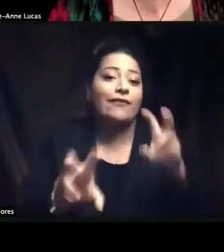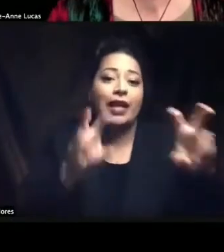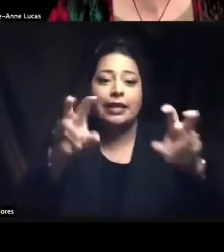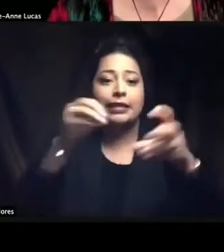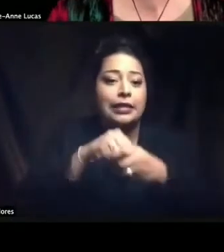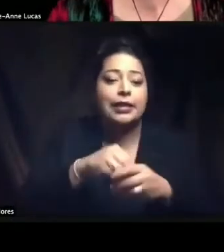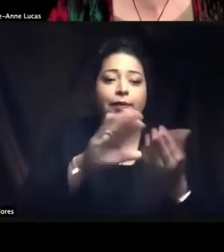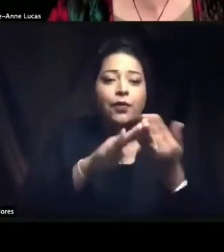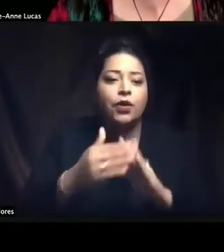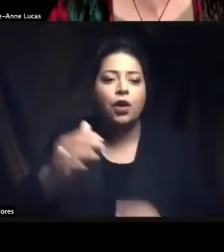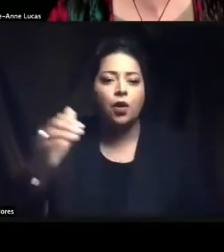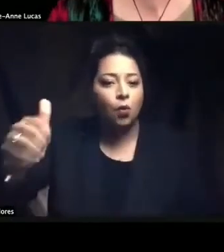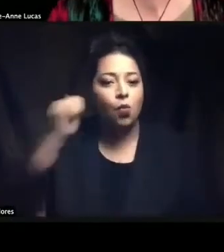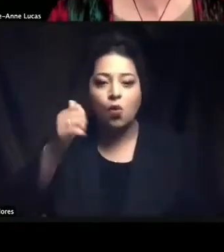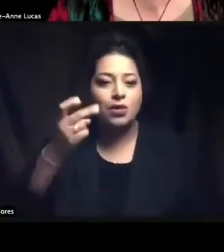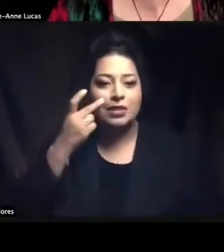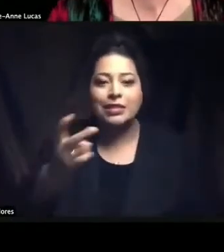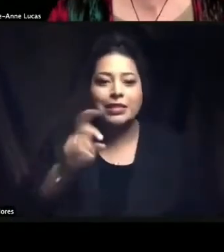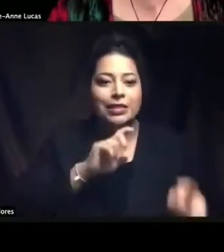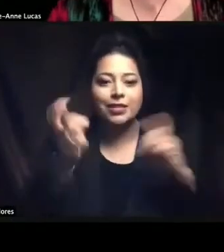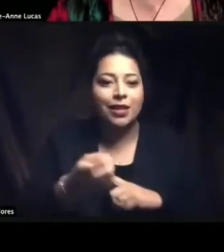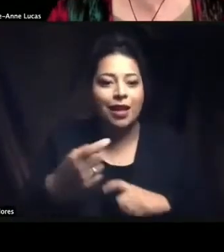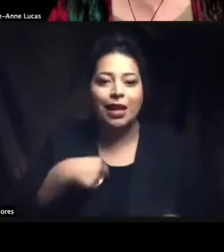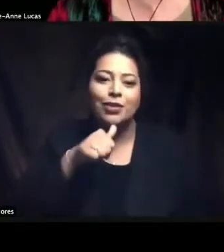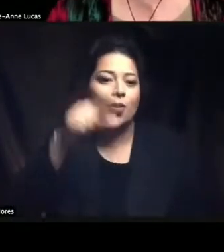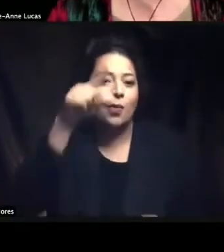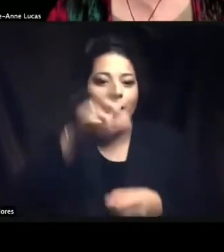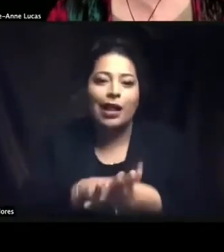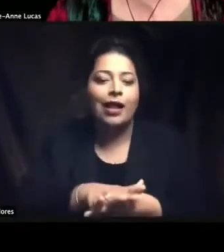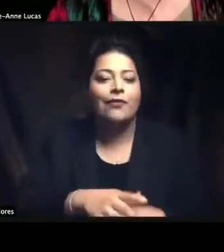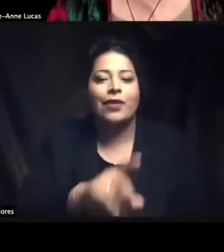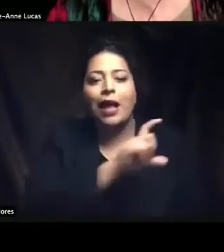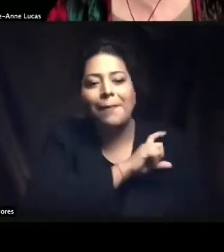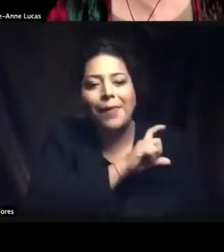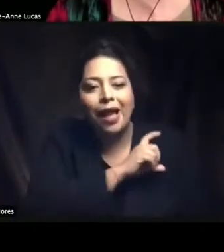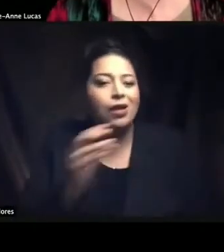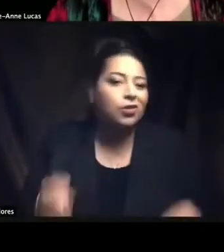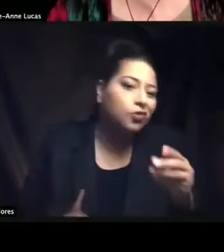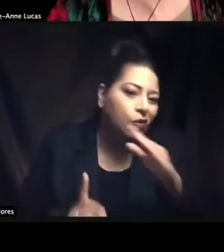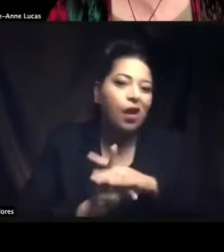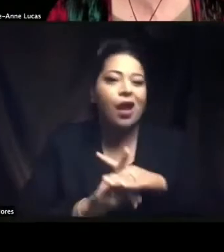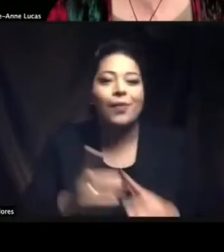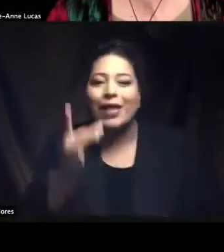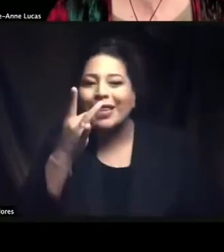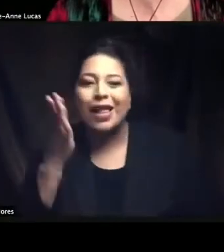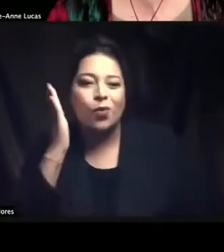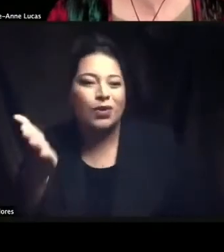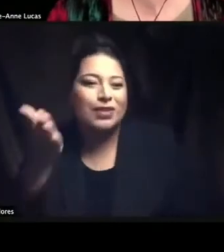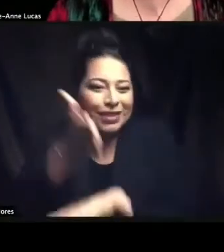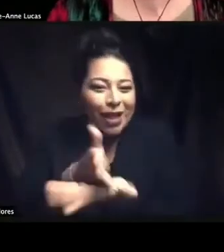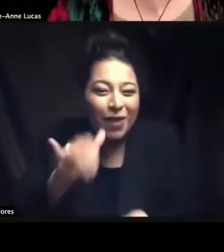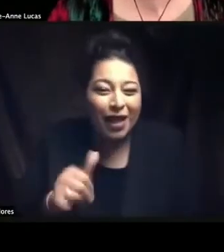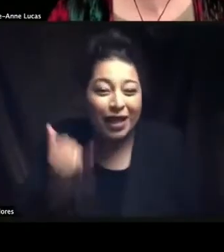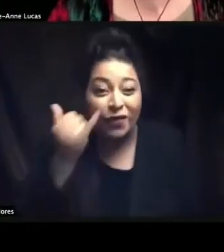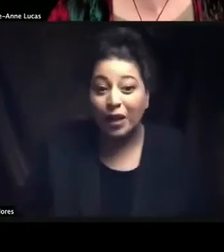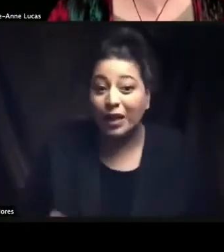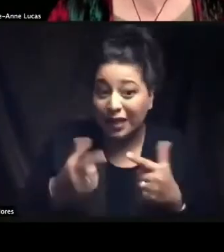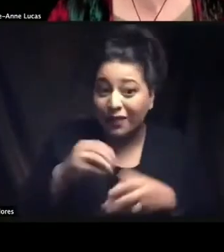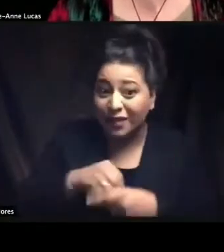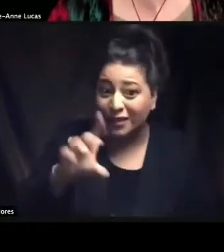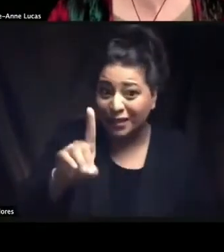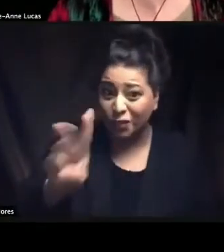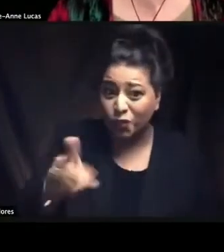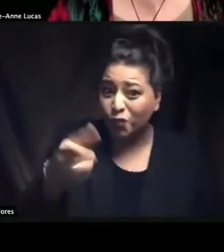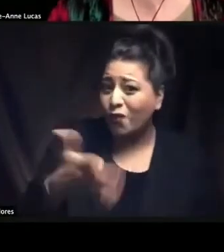not see a change in the crime rate. I don't believe that policing, I don't believe that lights are going to stop the crime rate. And if you've lived in District 2, then